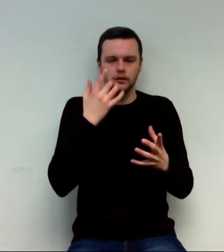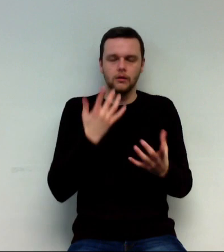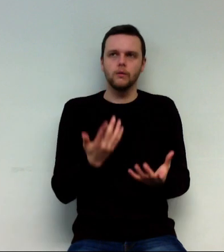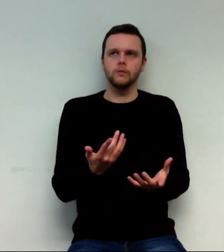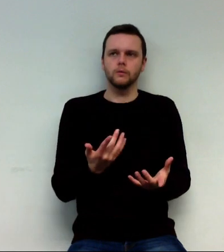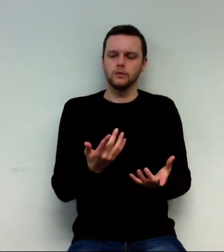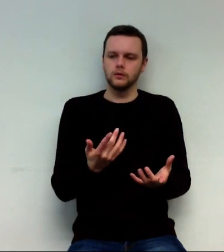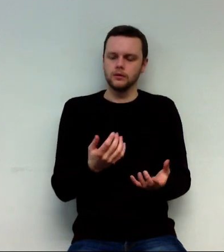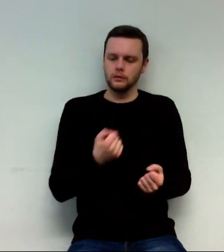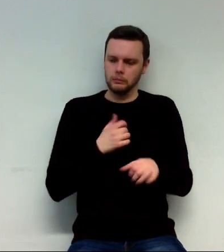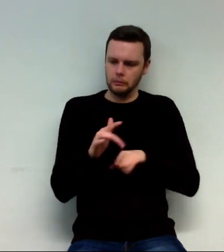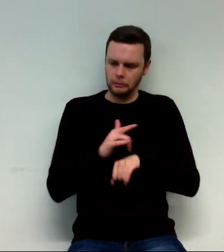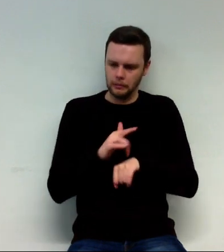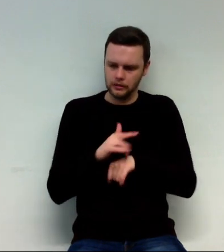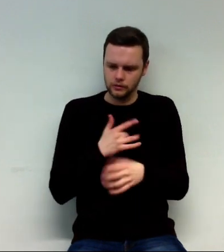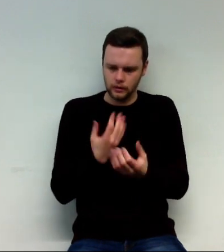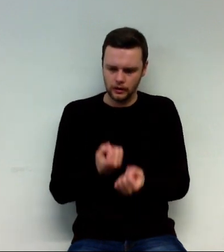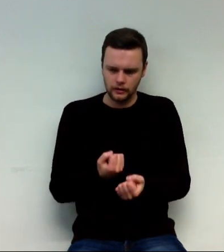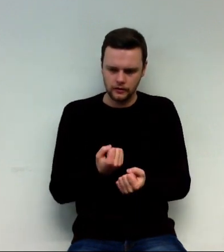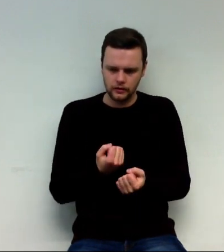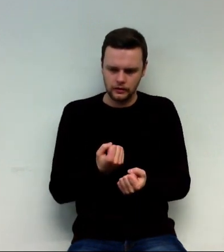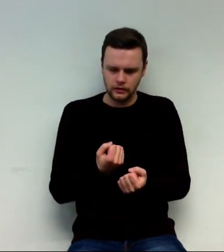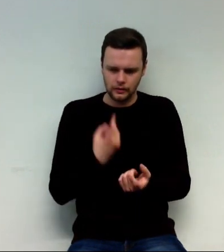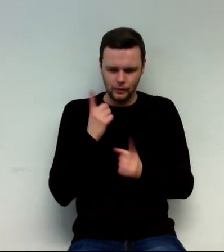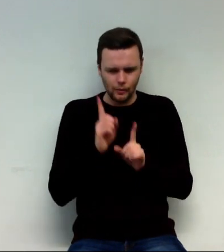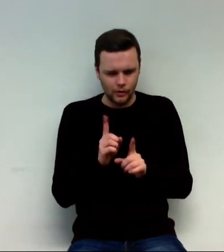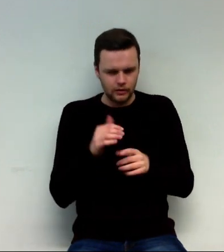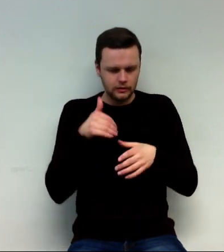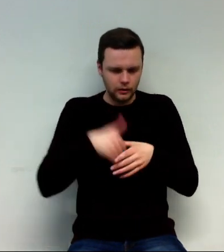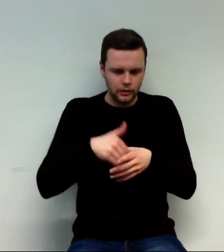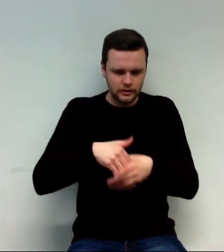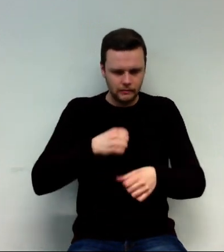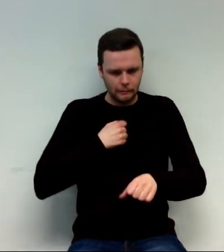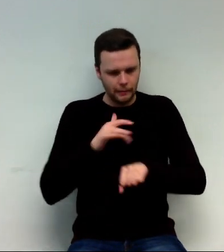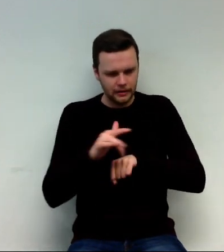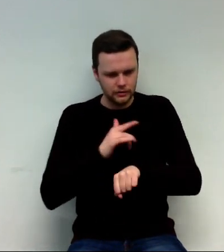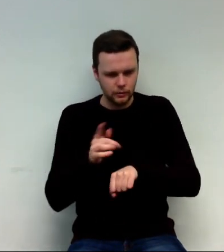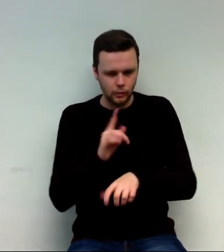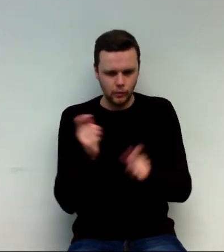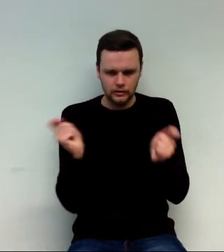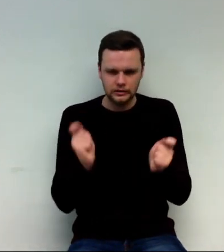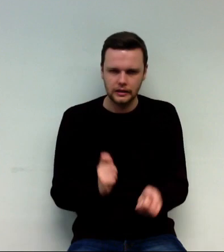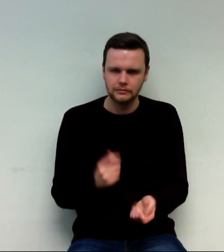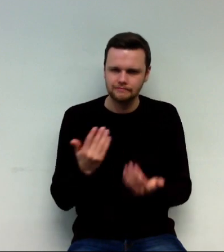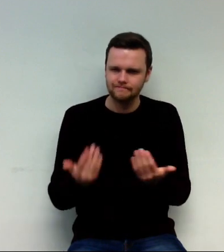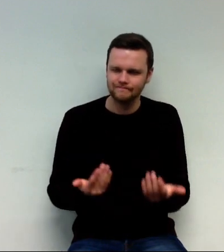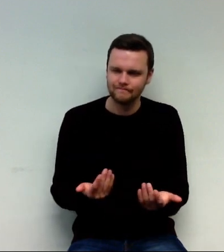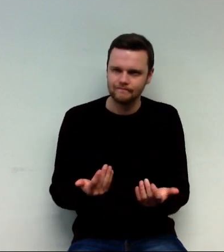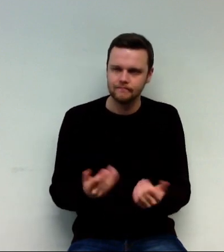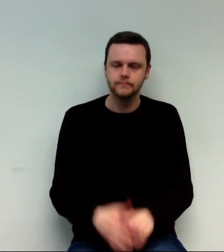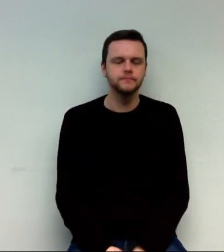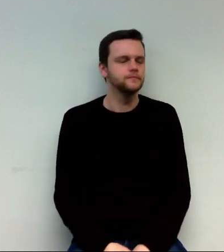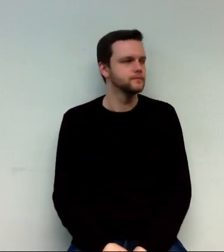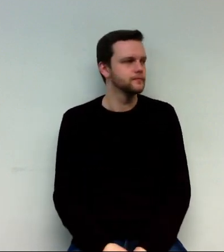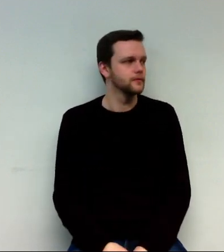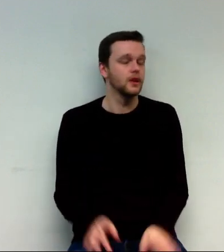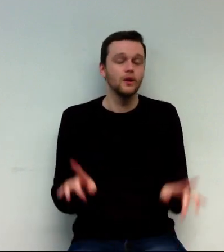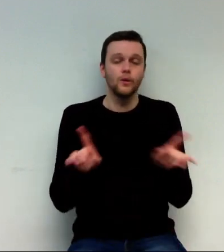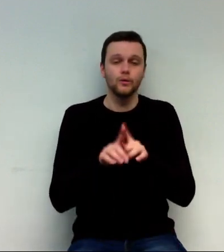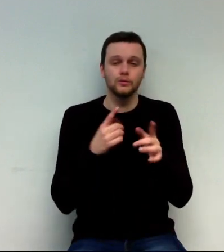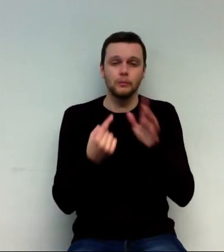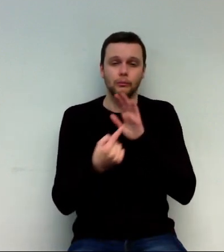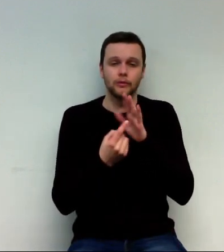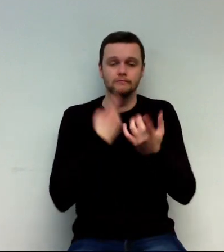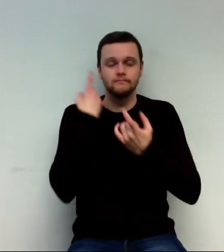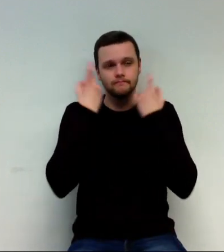to actually think really clearly about the content of my show and what adaptation I'm making. And it's also being mindful of the